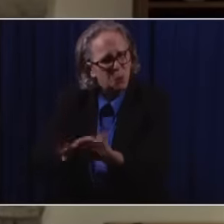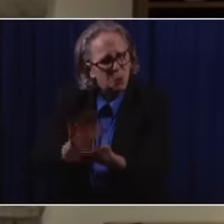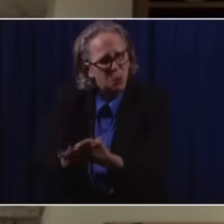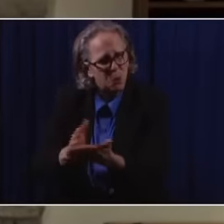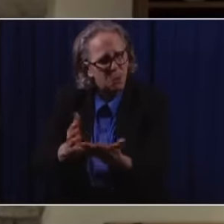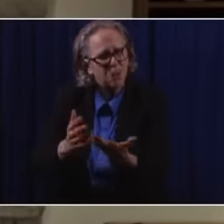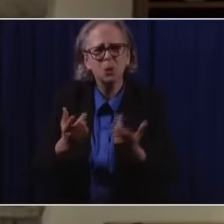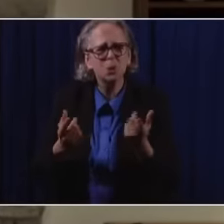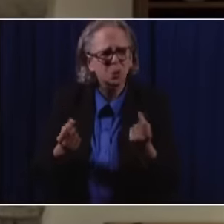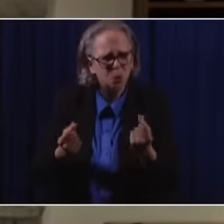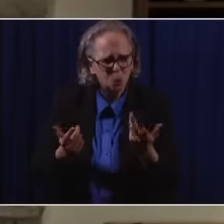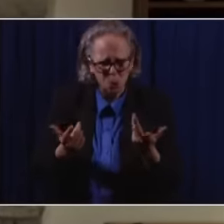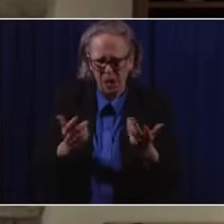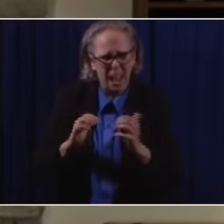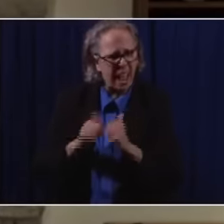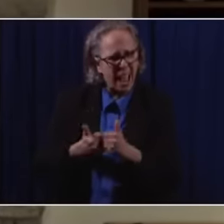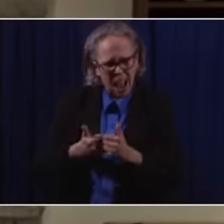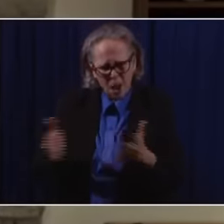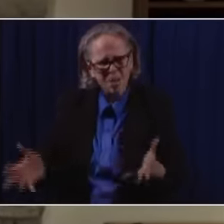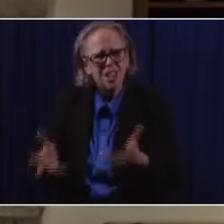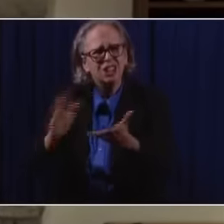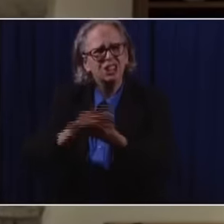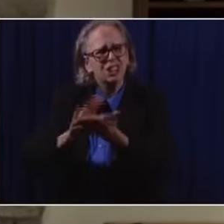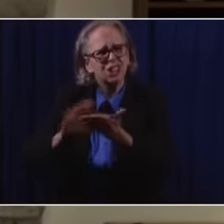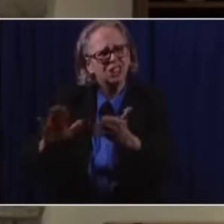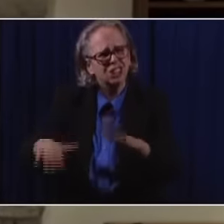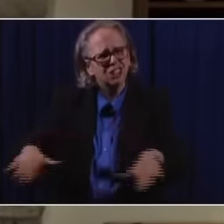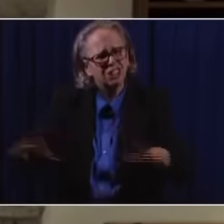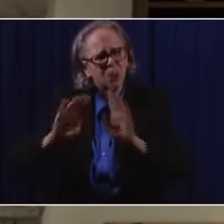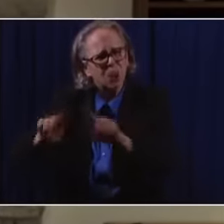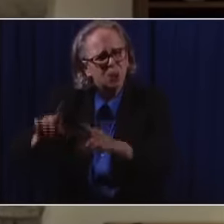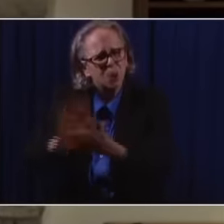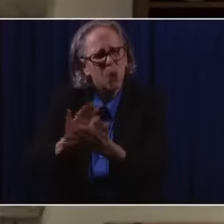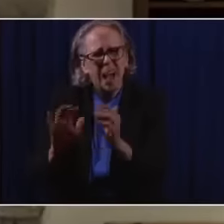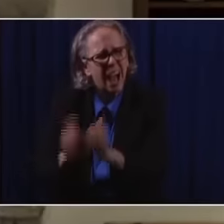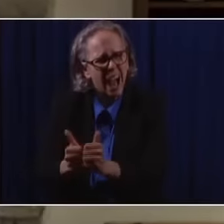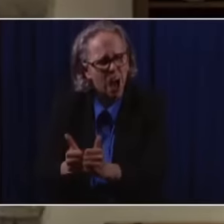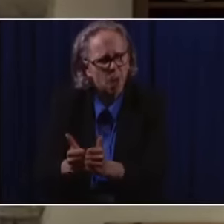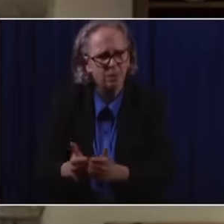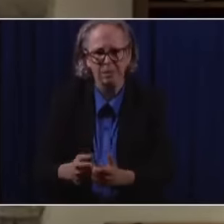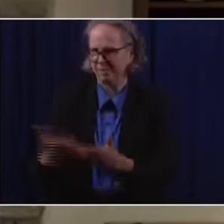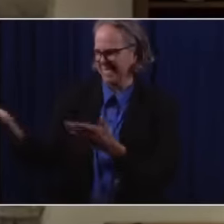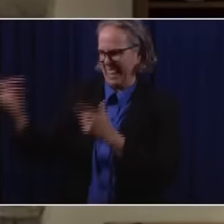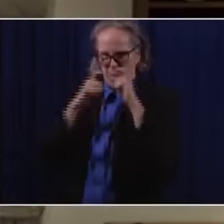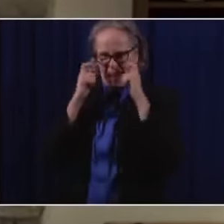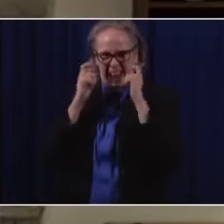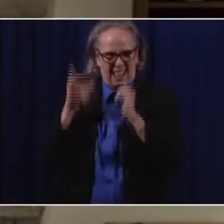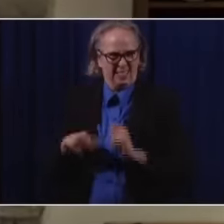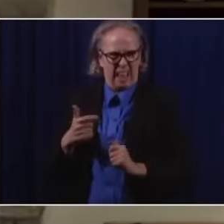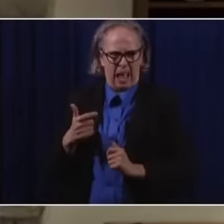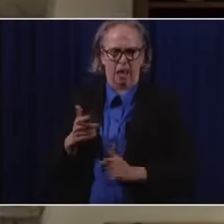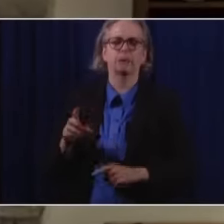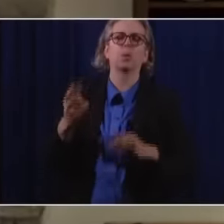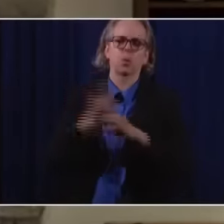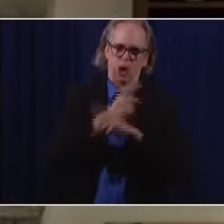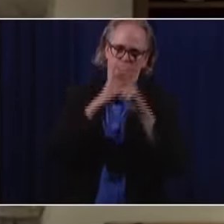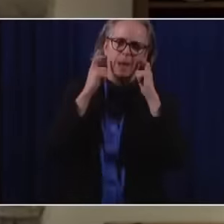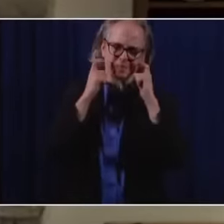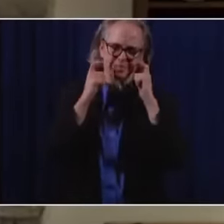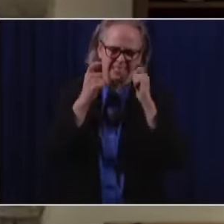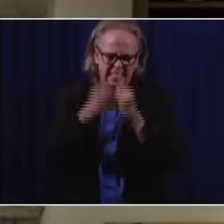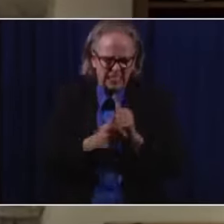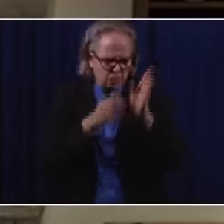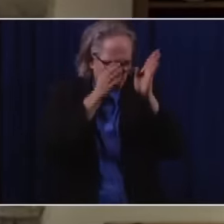school is for each one of us to wear a mask, each one of us to keep a distance, each one of us, when we're thinking